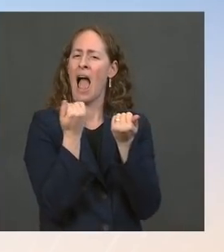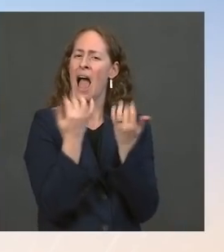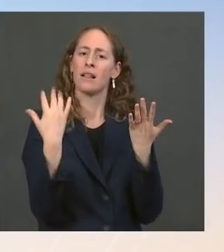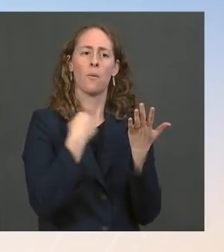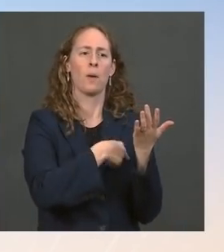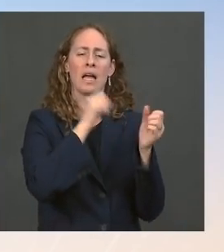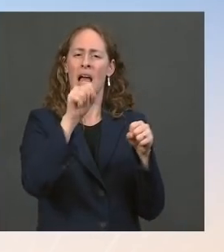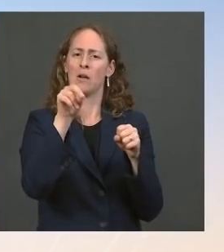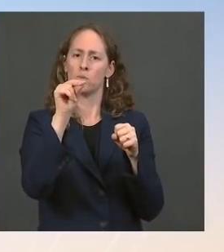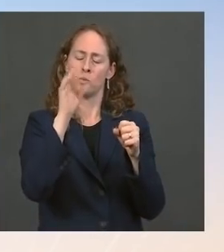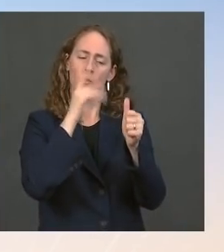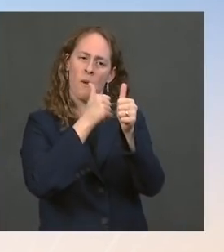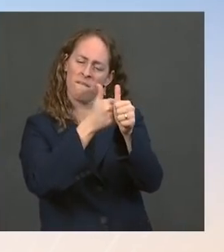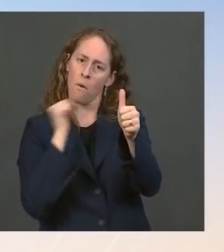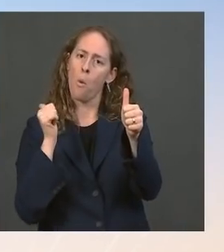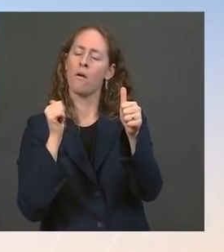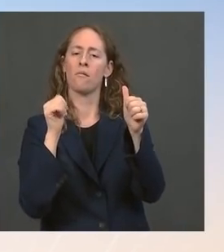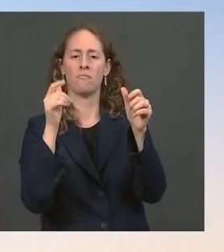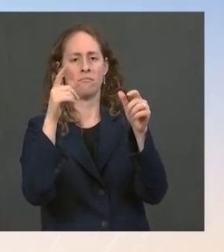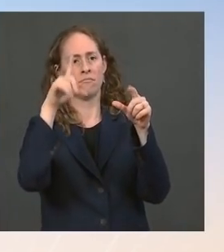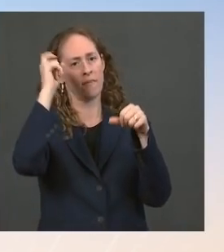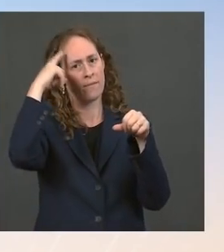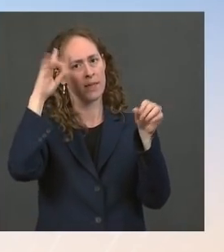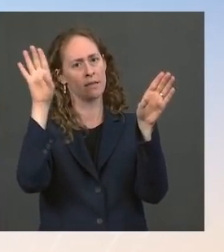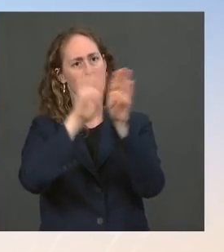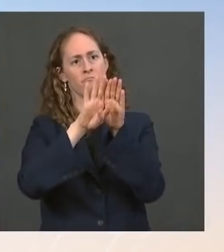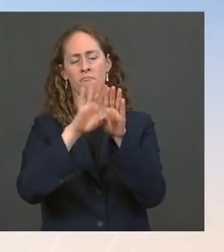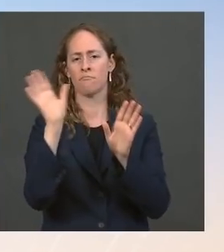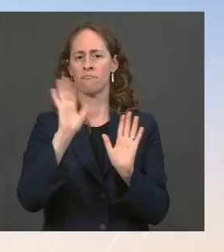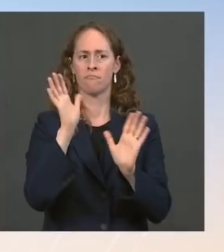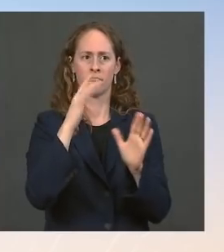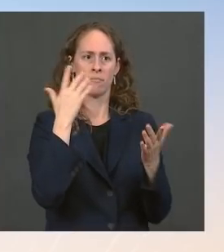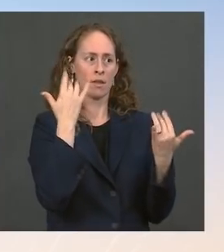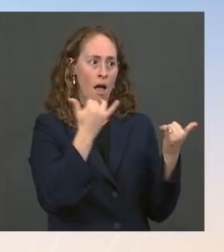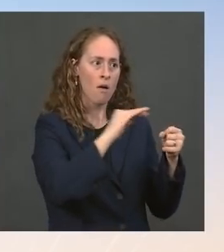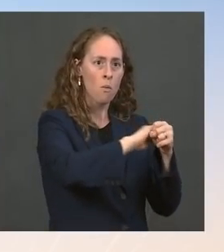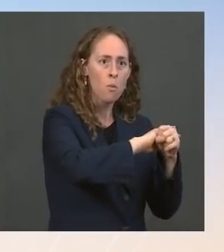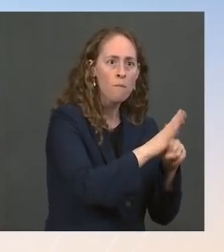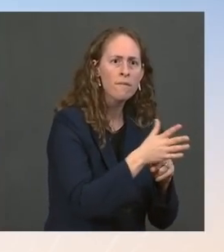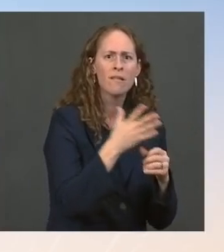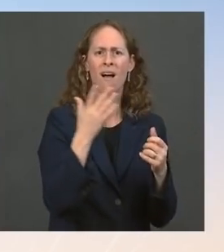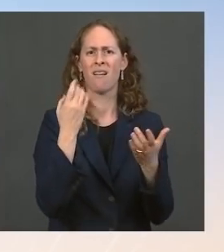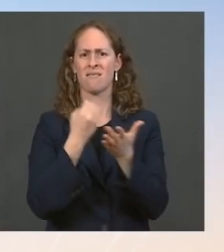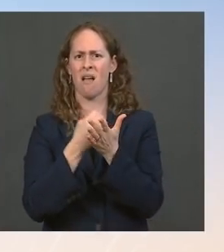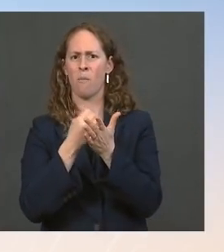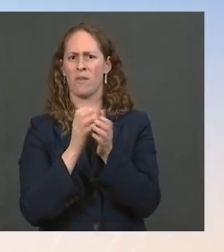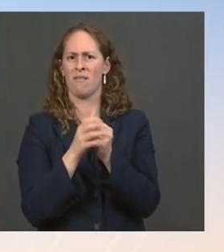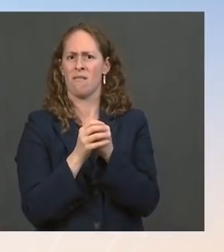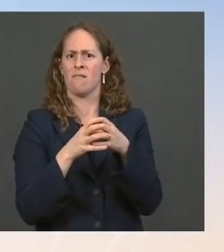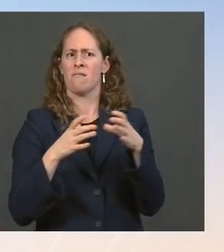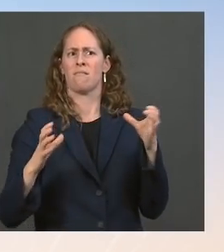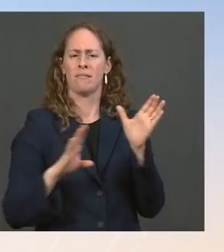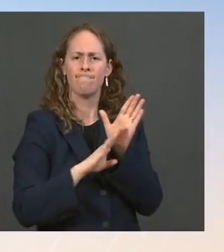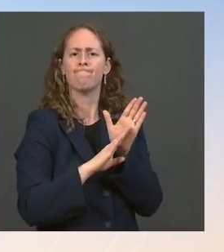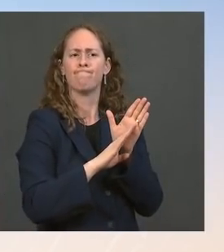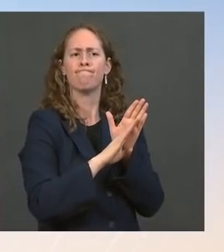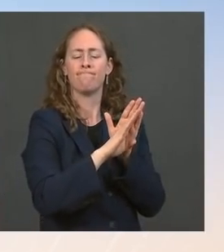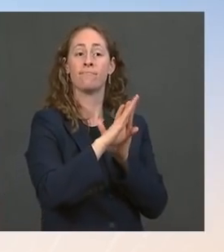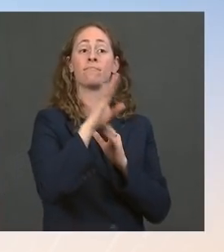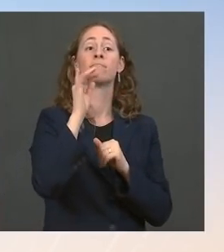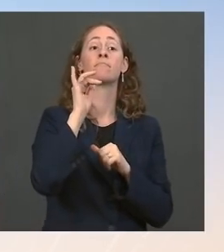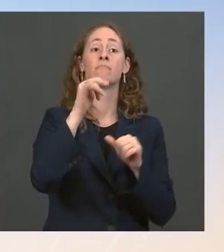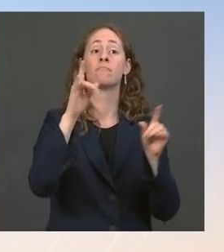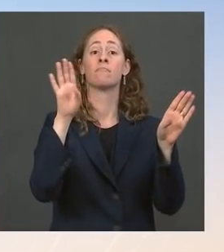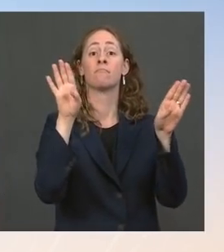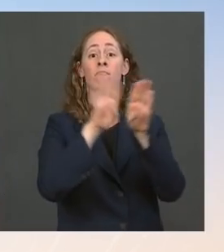potential shutdown on our pandemic response, economic recovery, or other priorities. The fact is, shutdowns are incredibly costly,